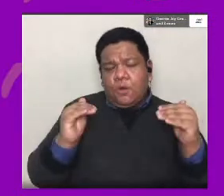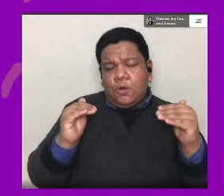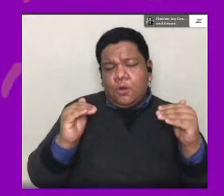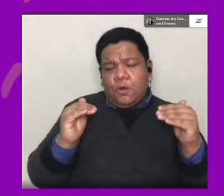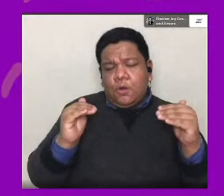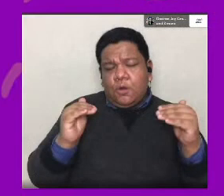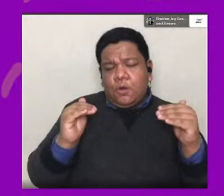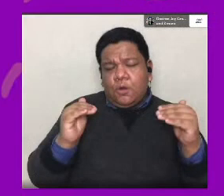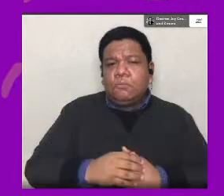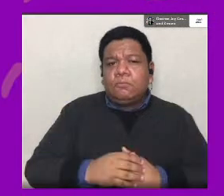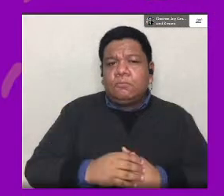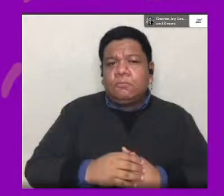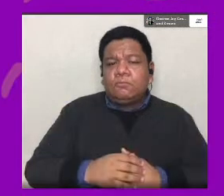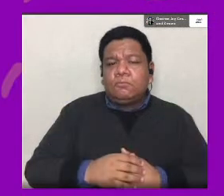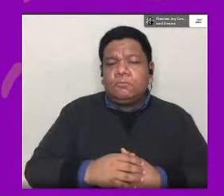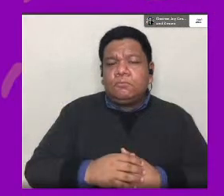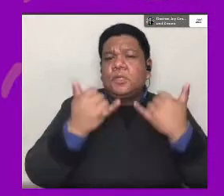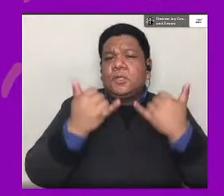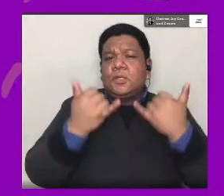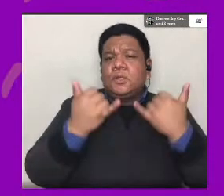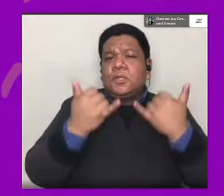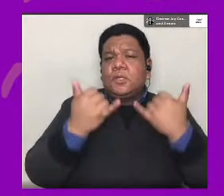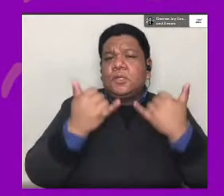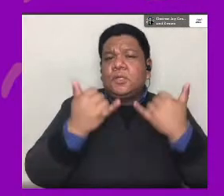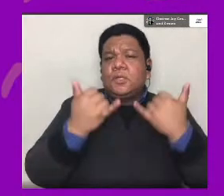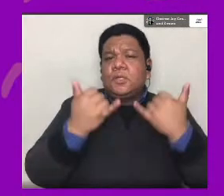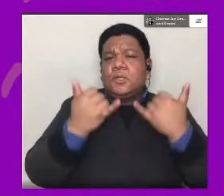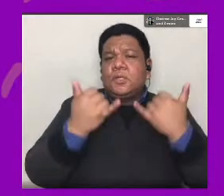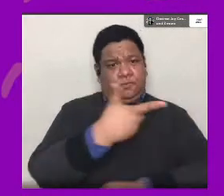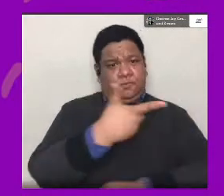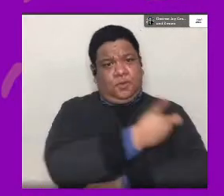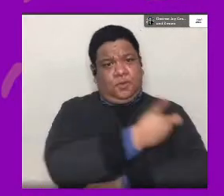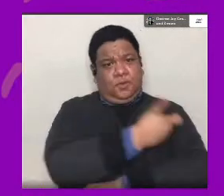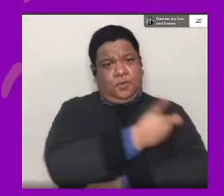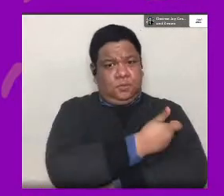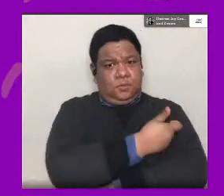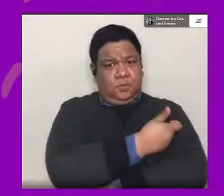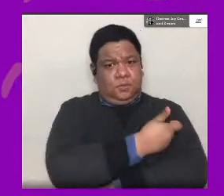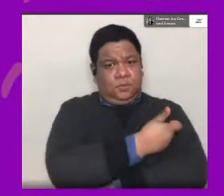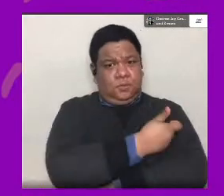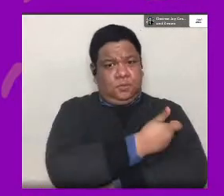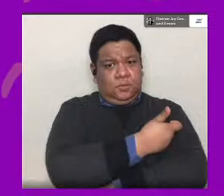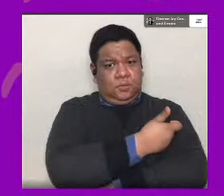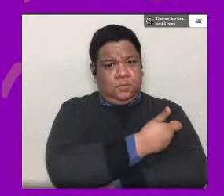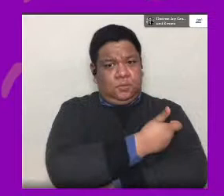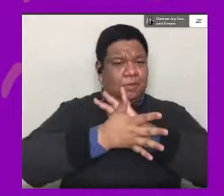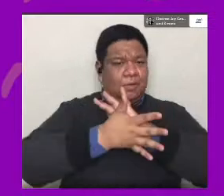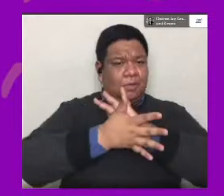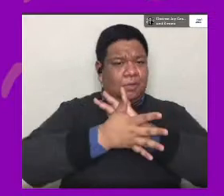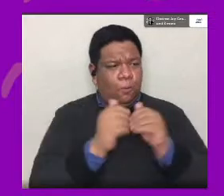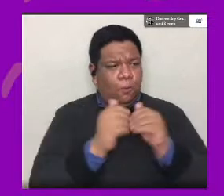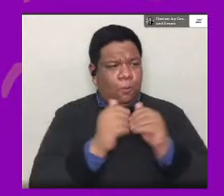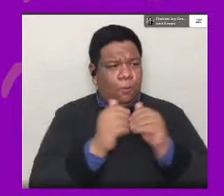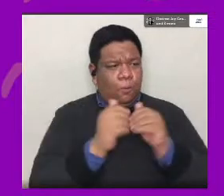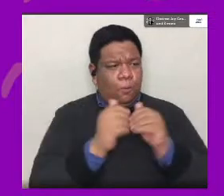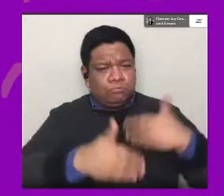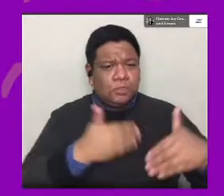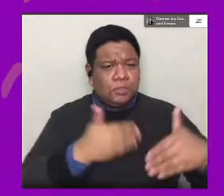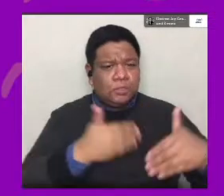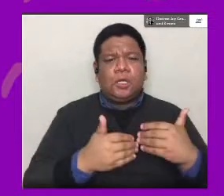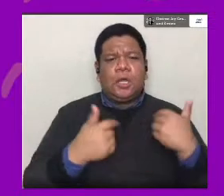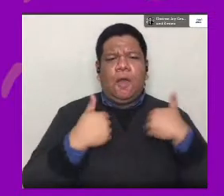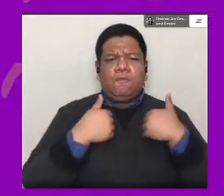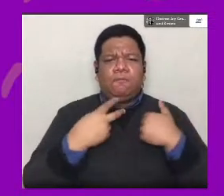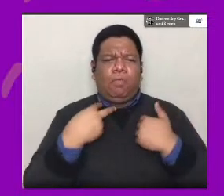Now, I'd like to discuss the vaccination rollout and some of the challenges in making vaccines more accessible and equitable to marginalized